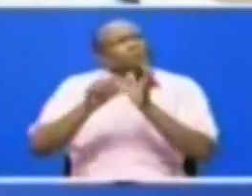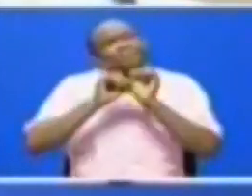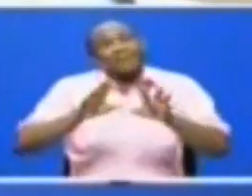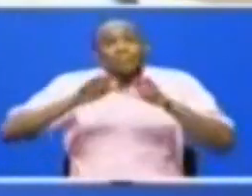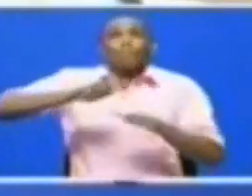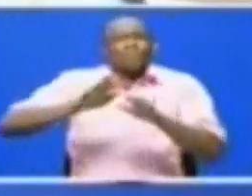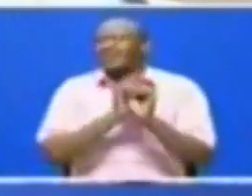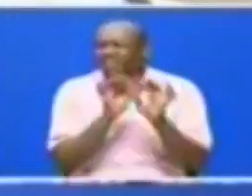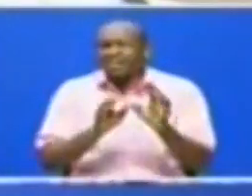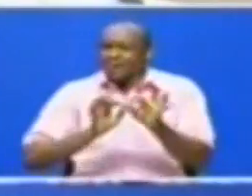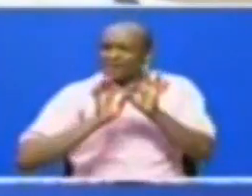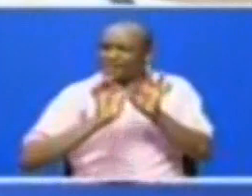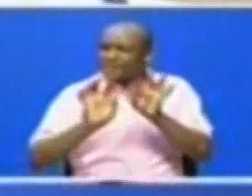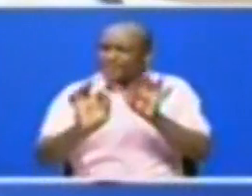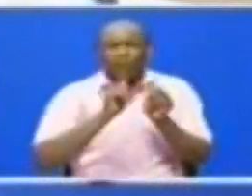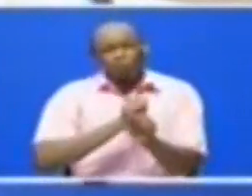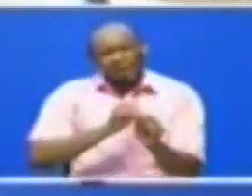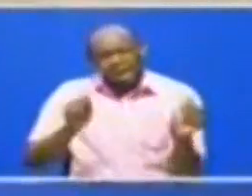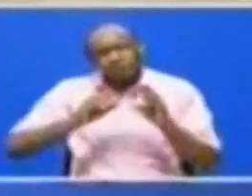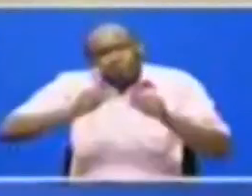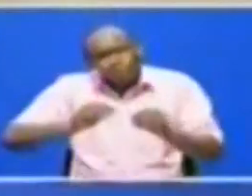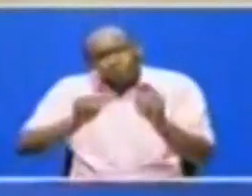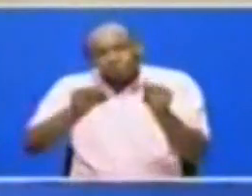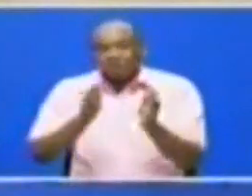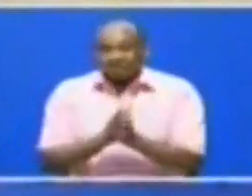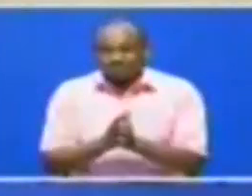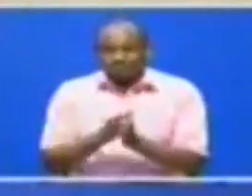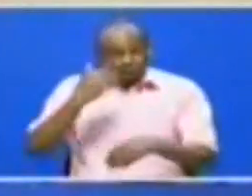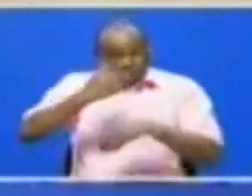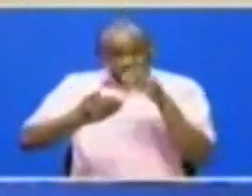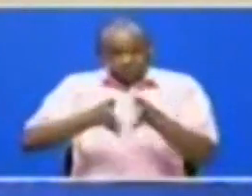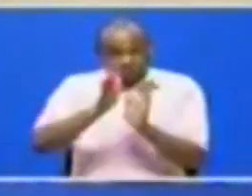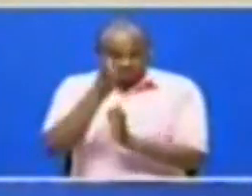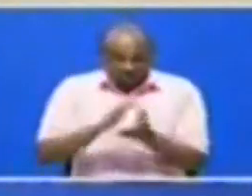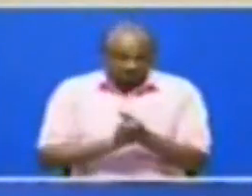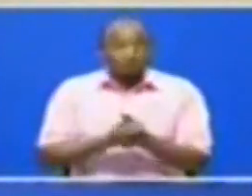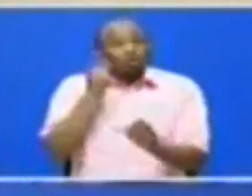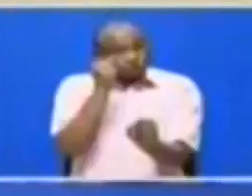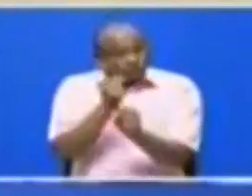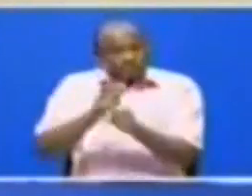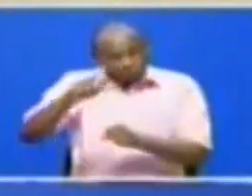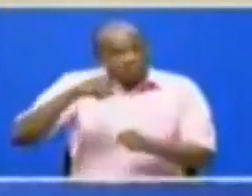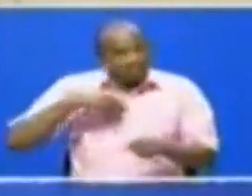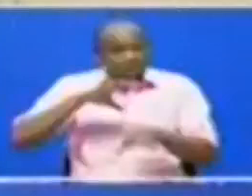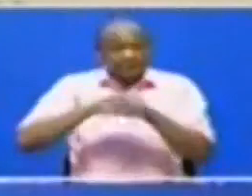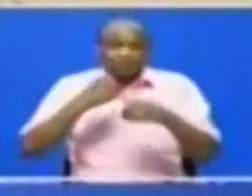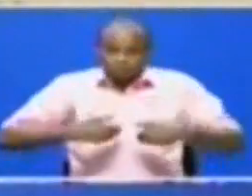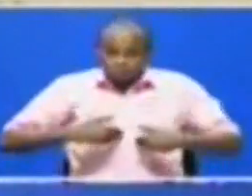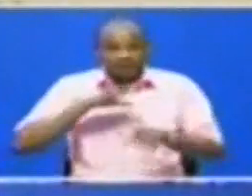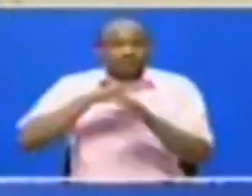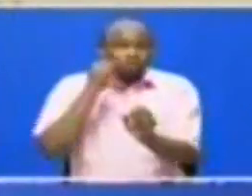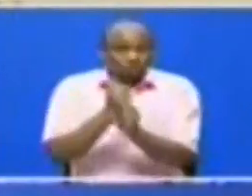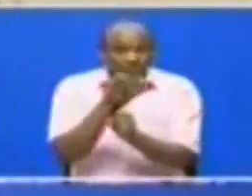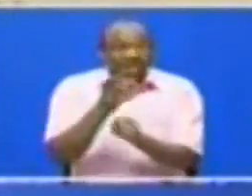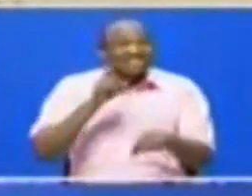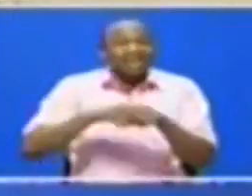kabisa. Tena speed unaenda yeye unataka. The construction has provided employment to the local youth, and once